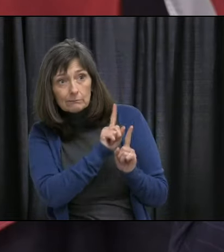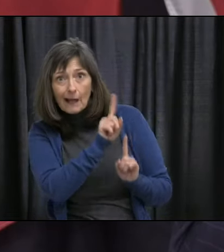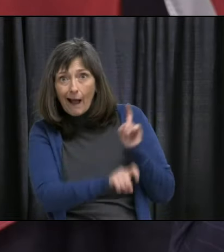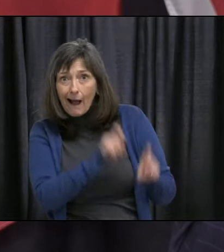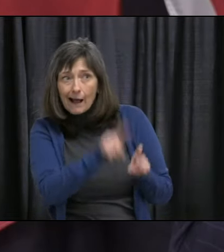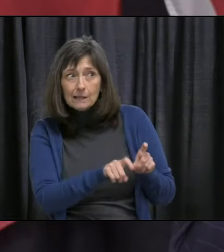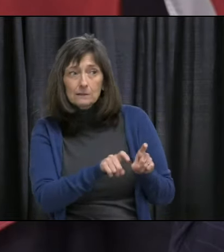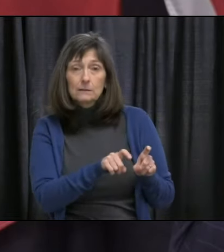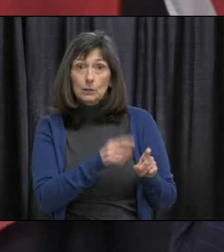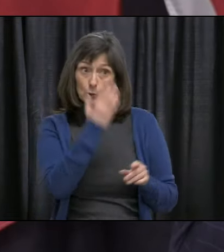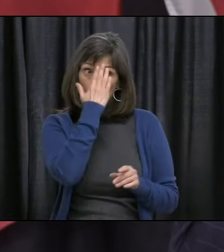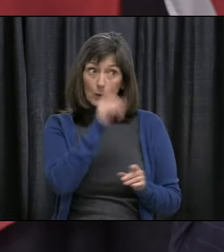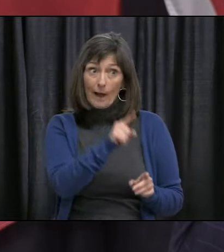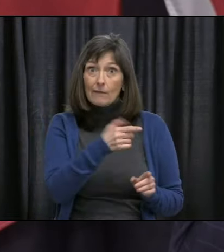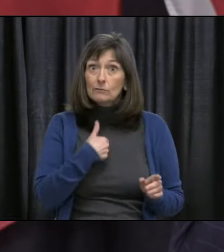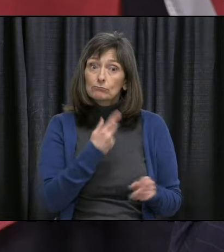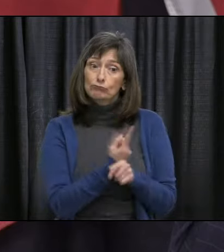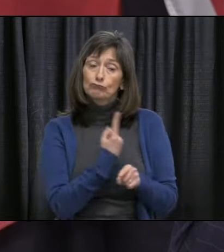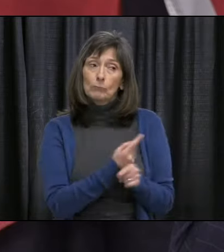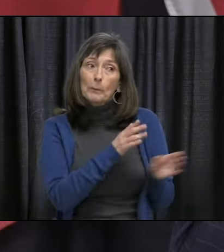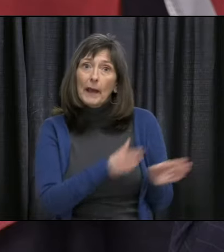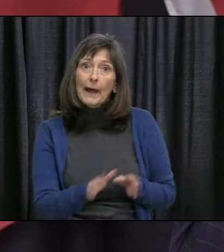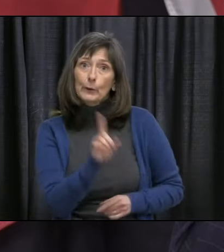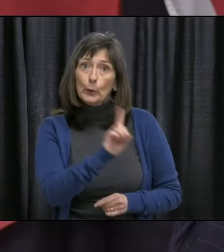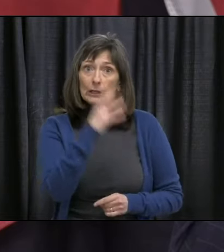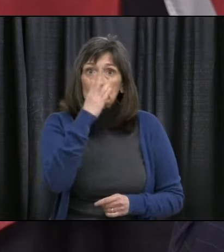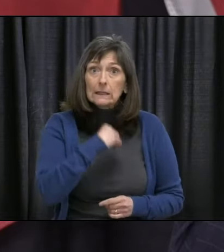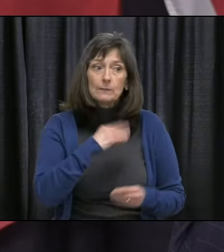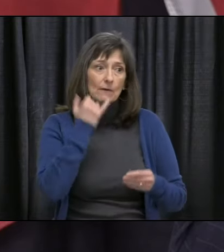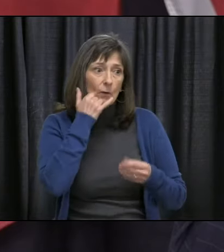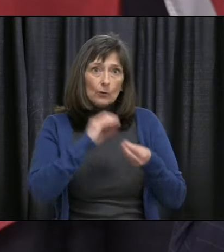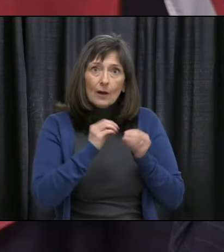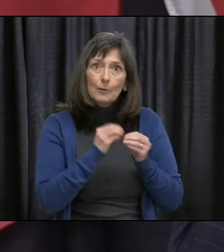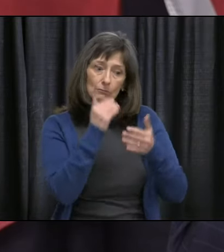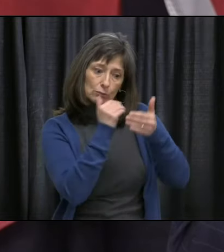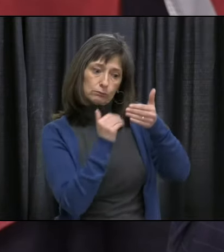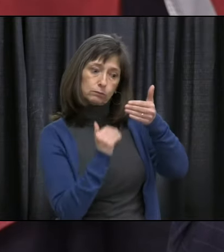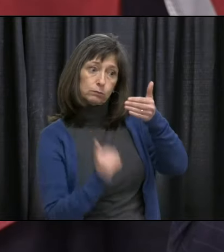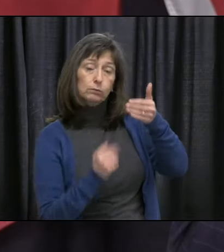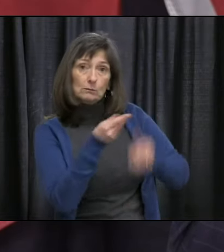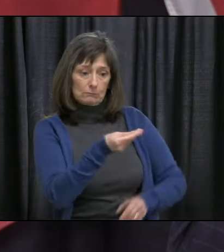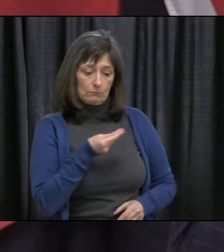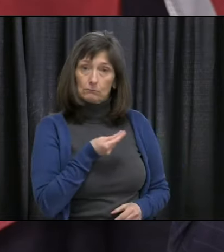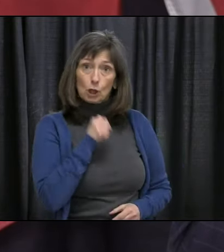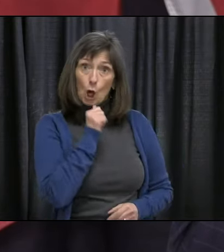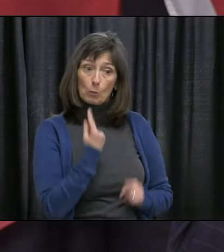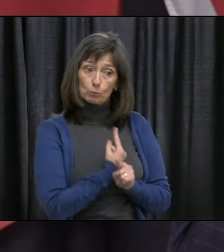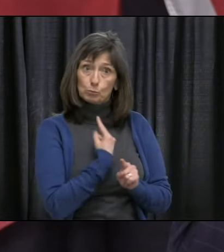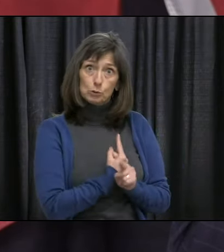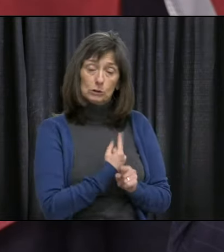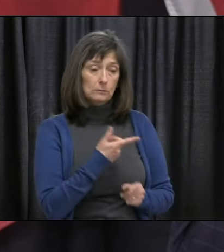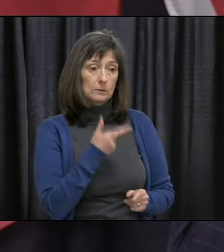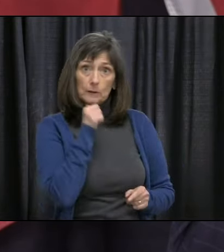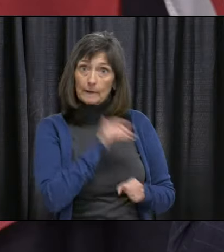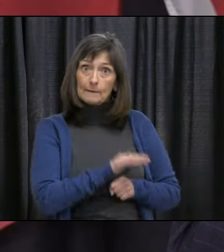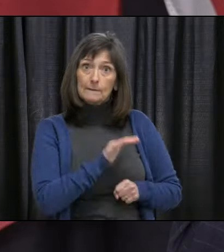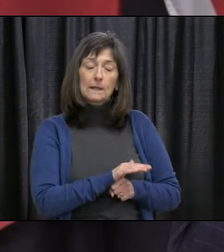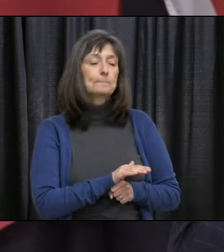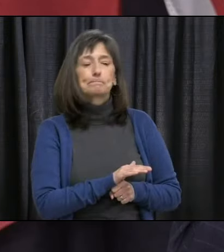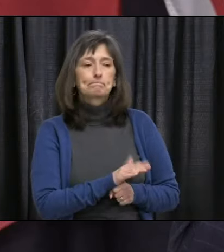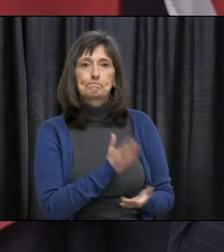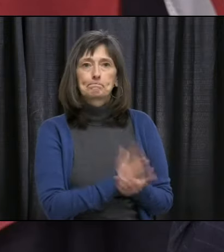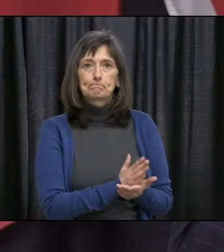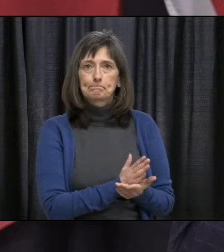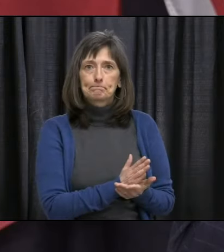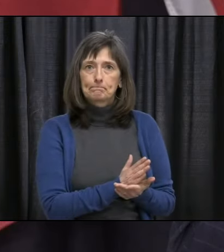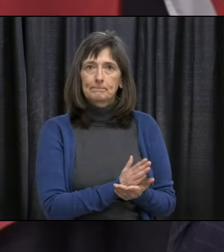of the situation that where they are, and the rules that would apply. So if you cannot demonstrate coming into our province that you're here